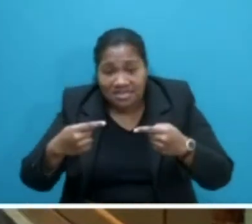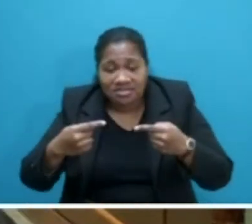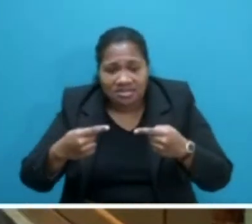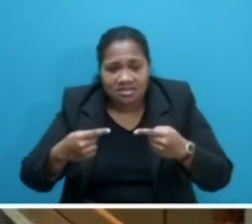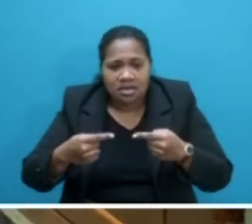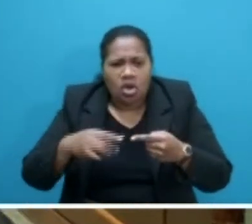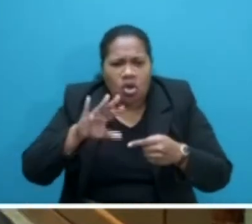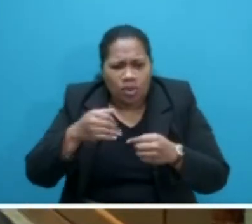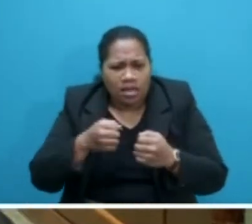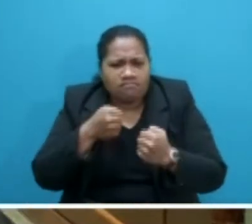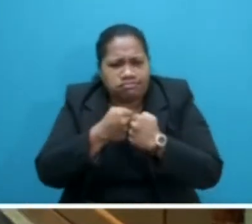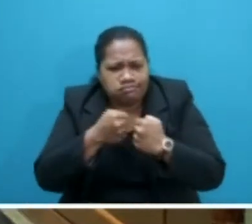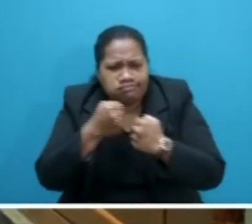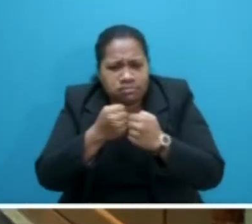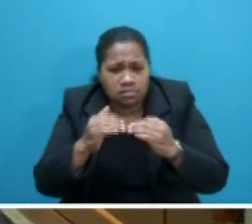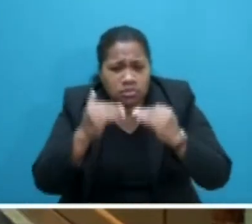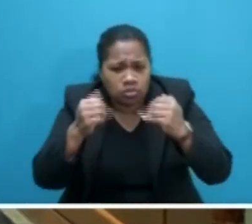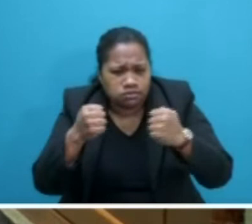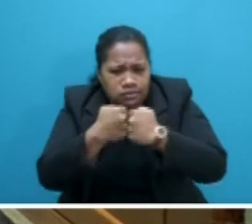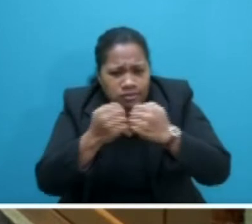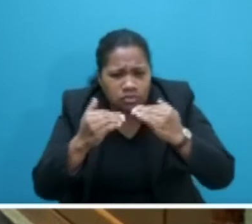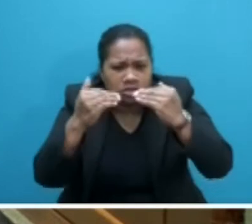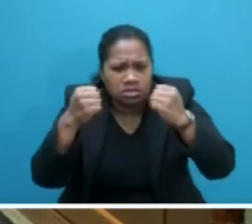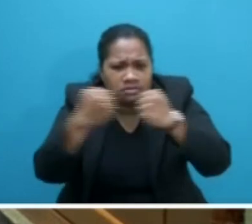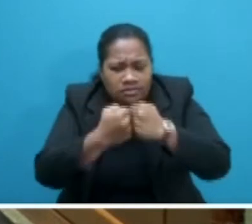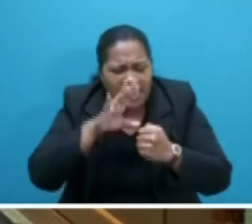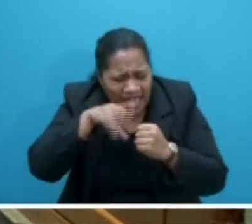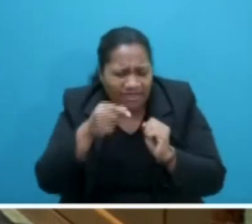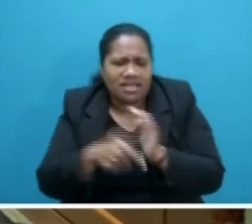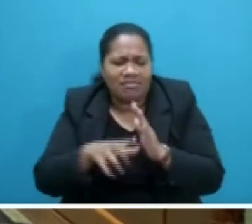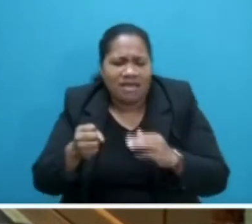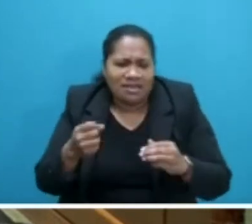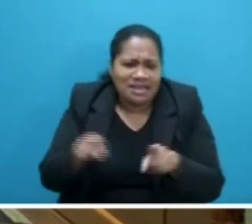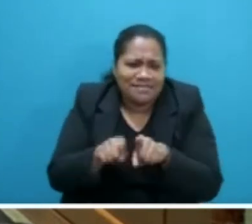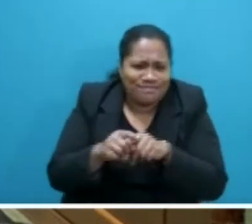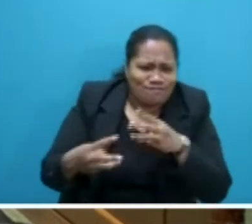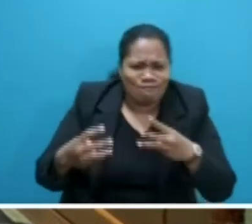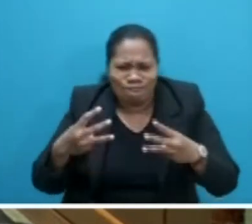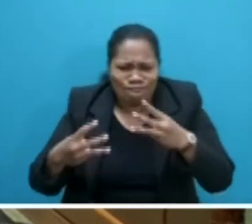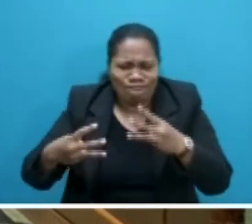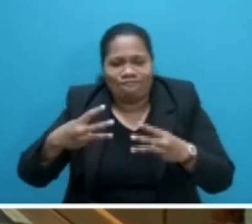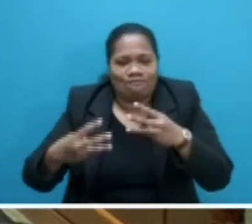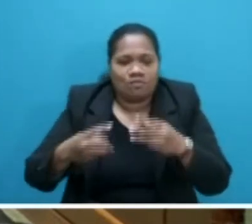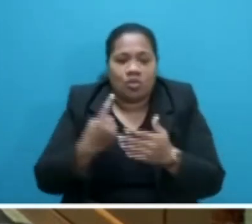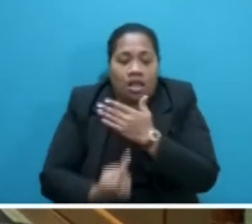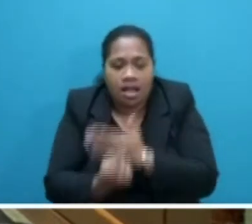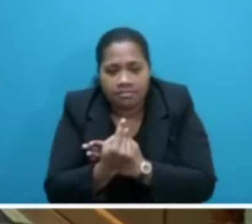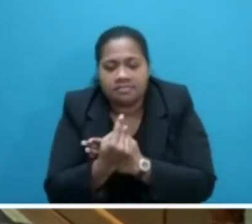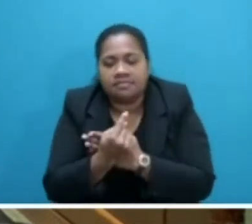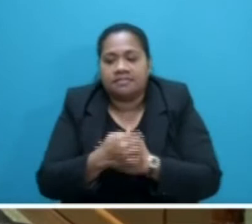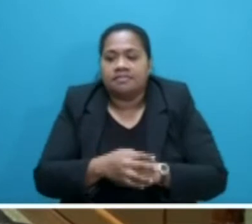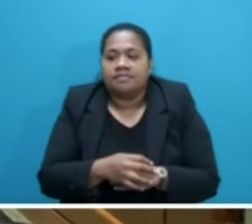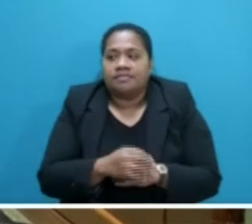way. Every time a wall of communal division came crashing down, they protested